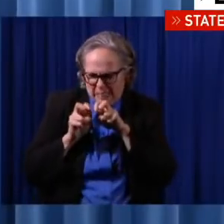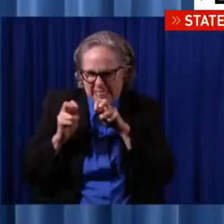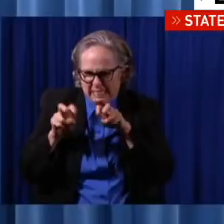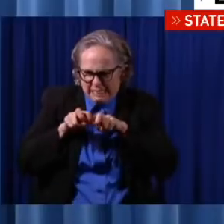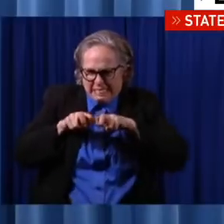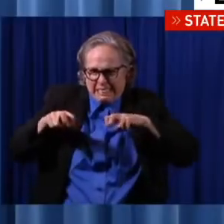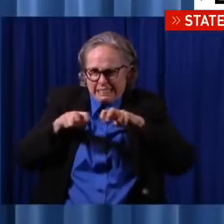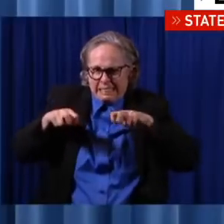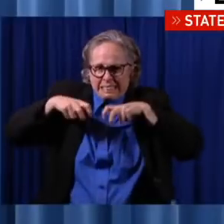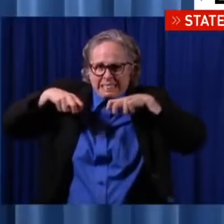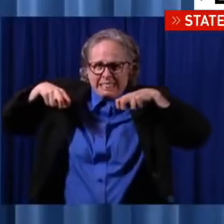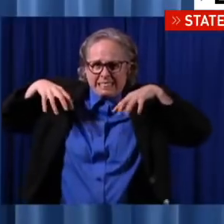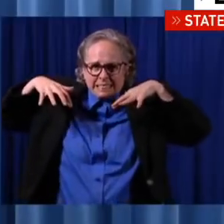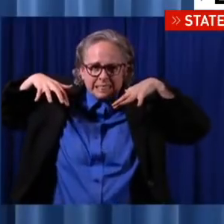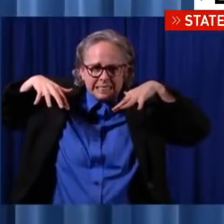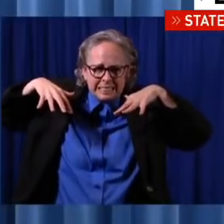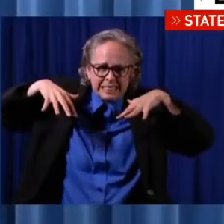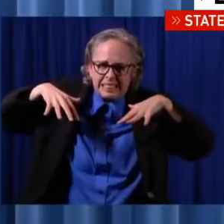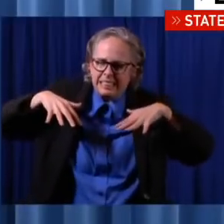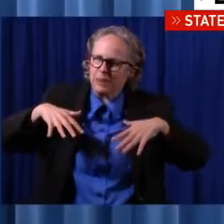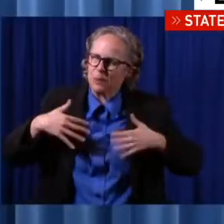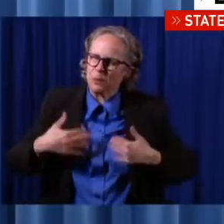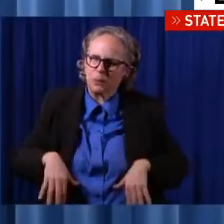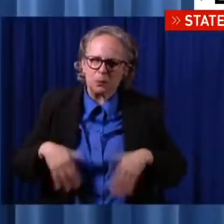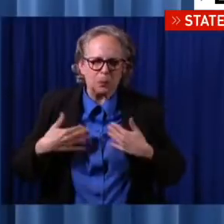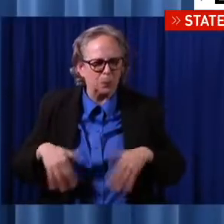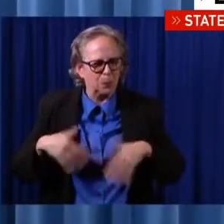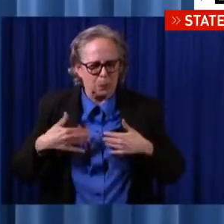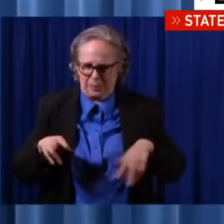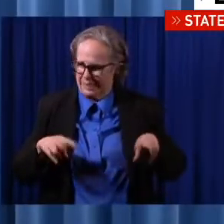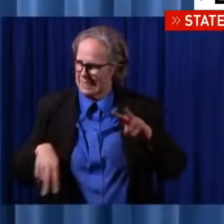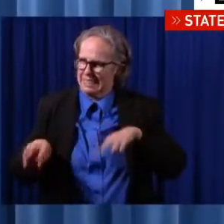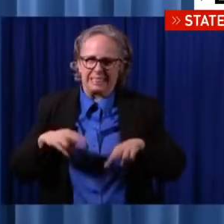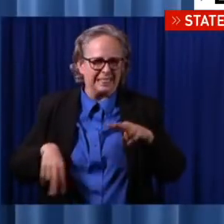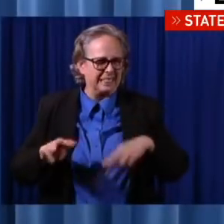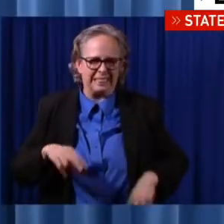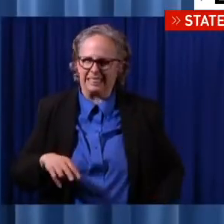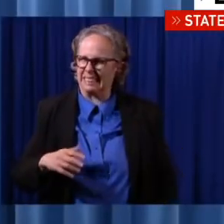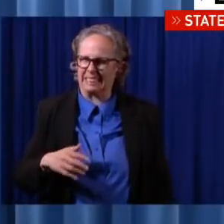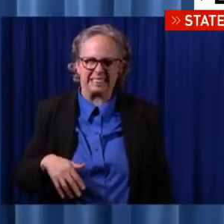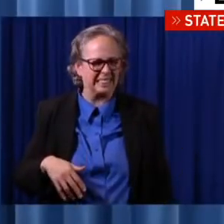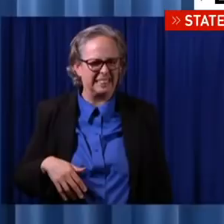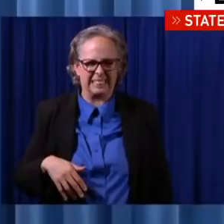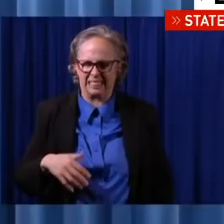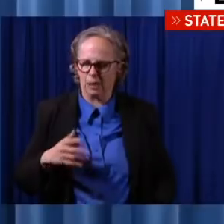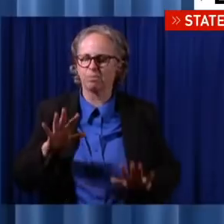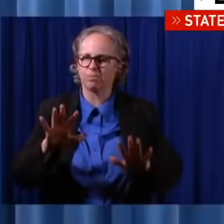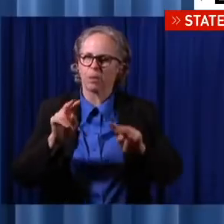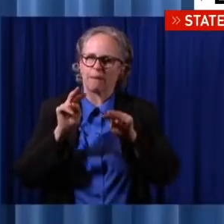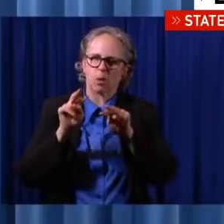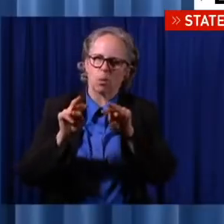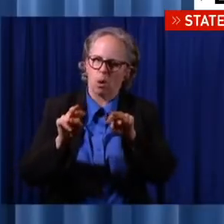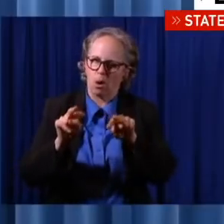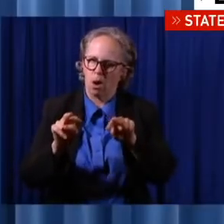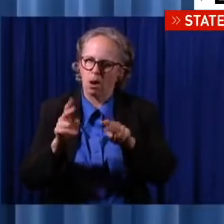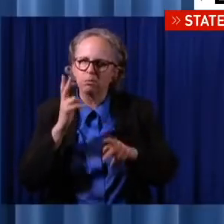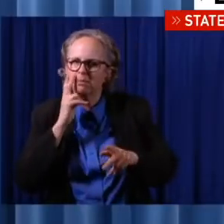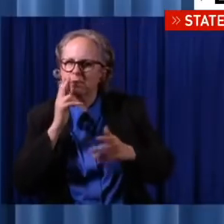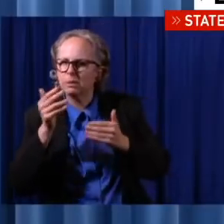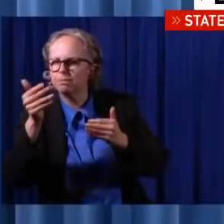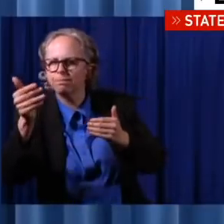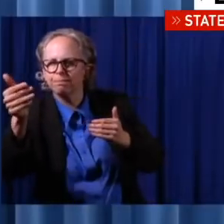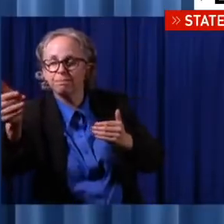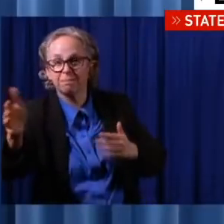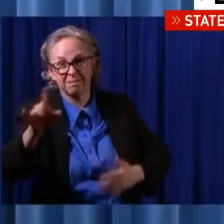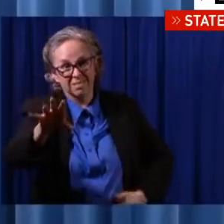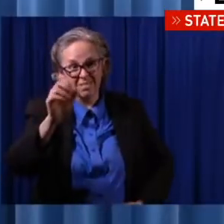have to continue to look at it, make decisions as we move forward. But if the question was, could that